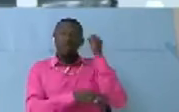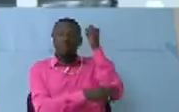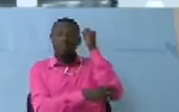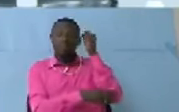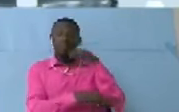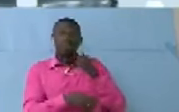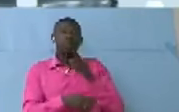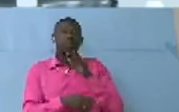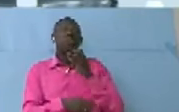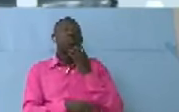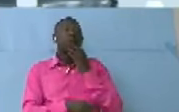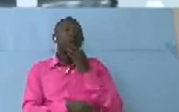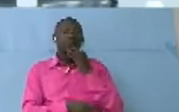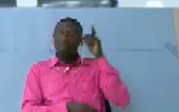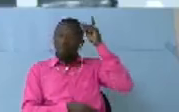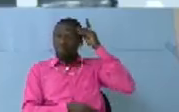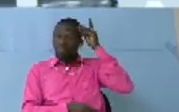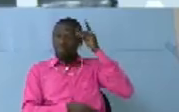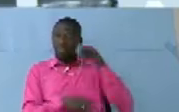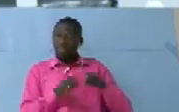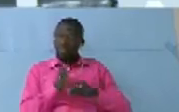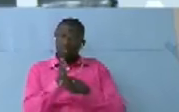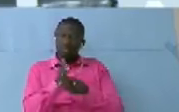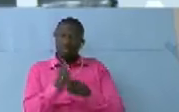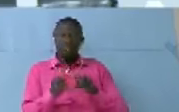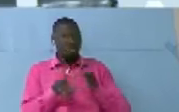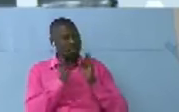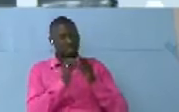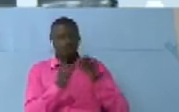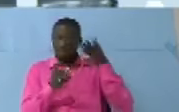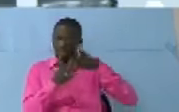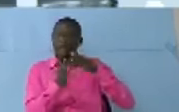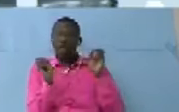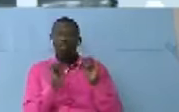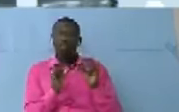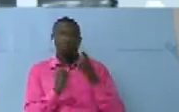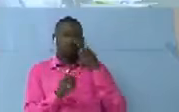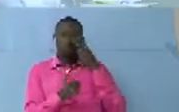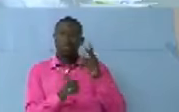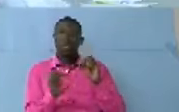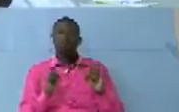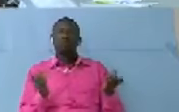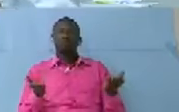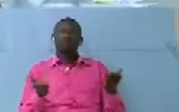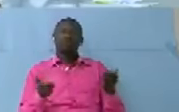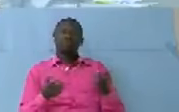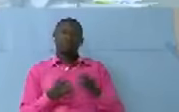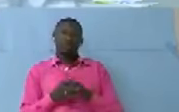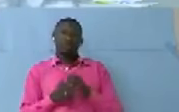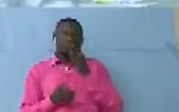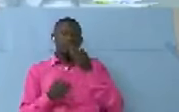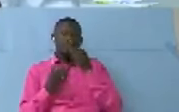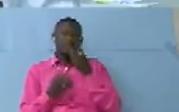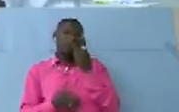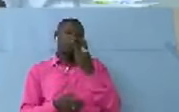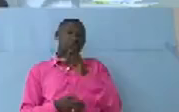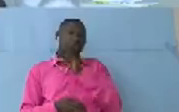Usman Lidab, our party leader, and I told him that he was not there, I did not see him. You mentioned two names you were